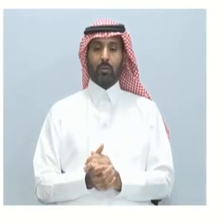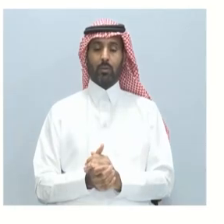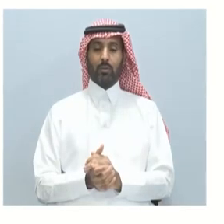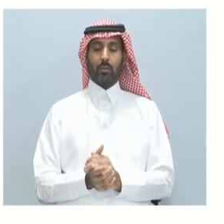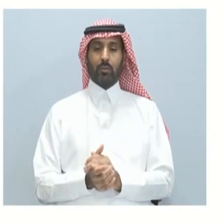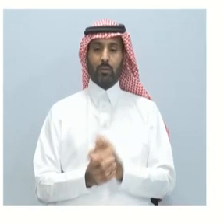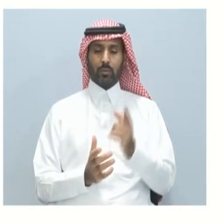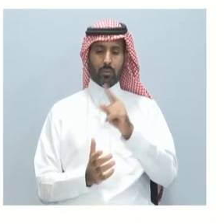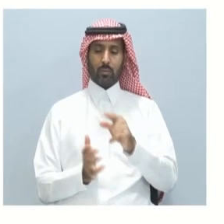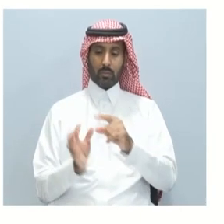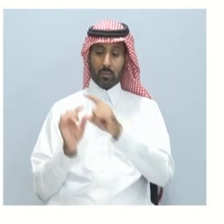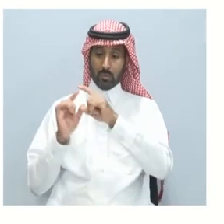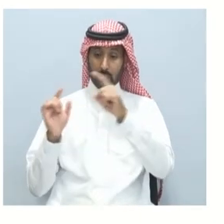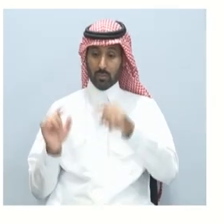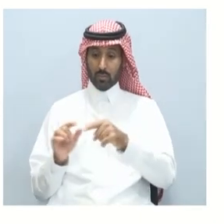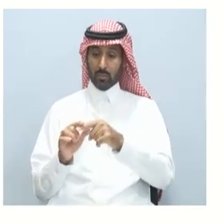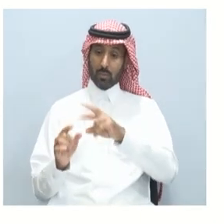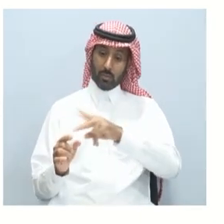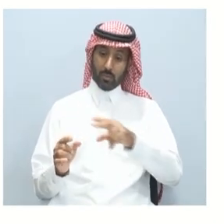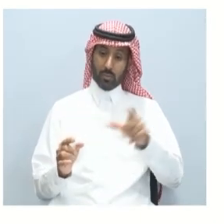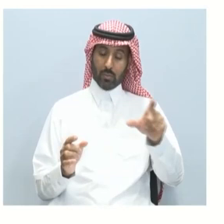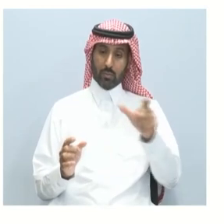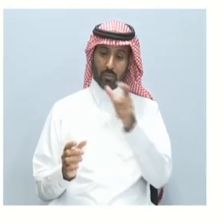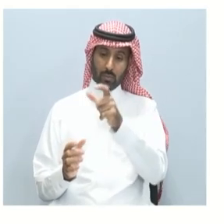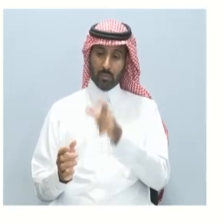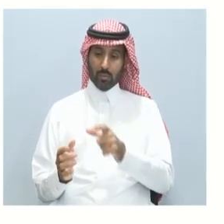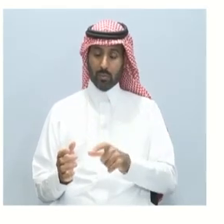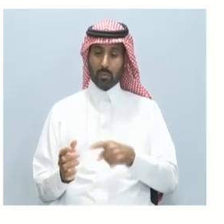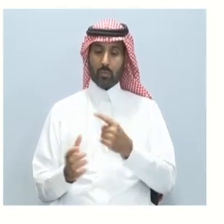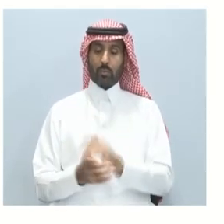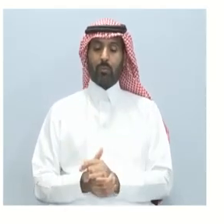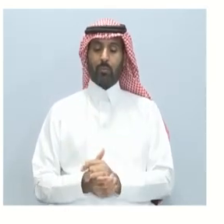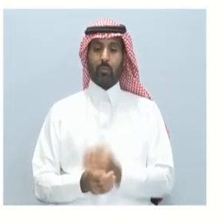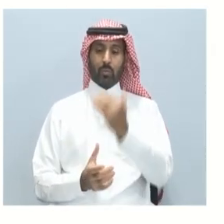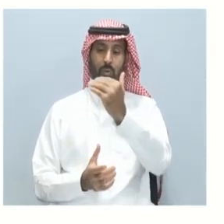we have here, these are the different paragraphs. You can see that we have